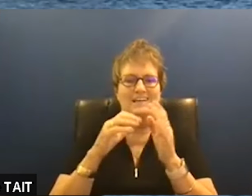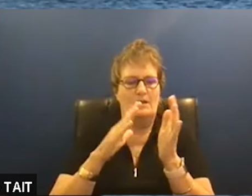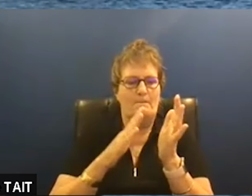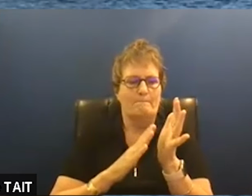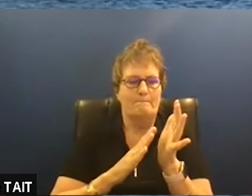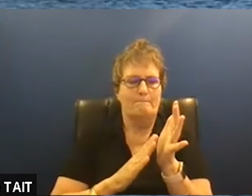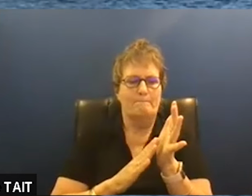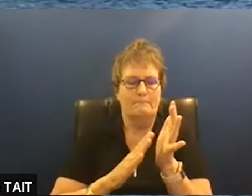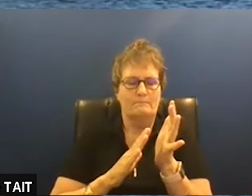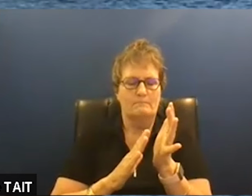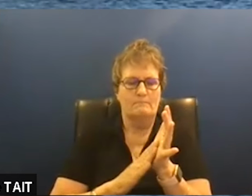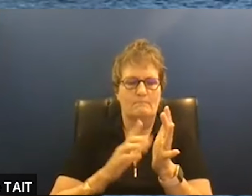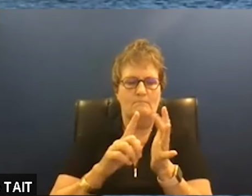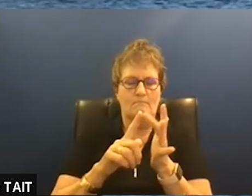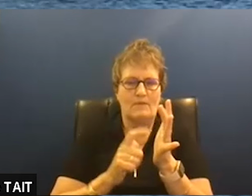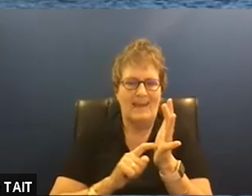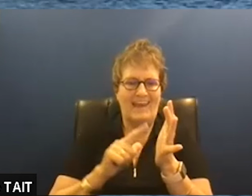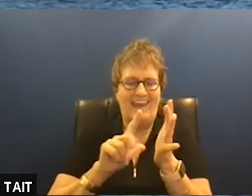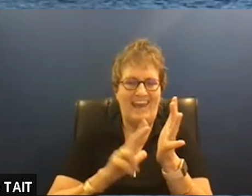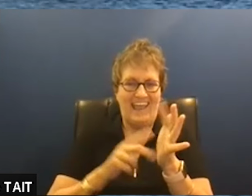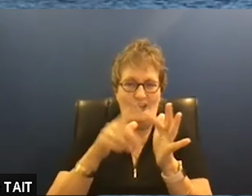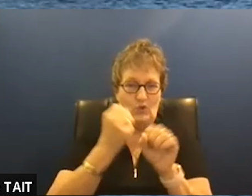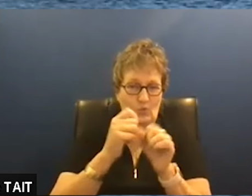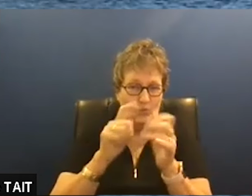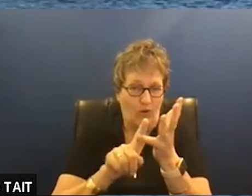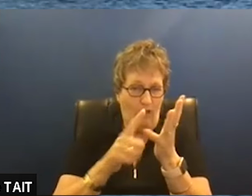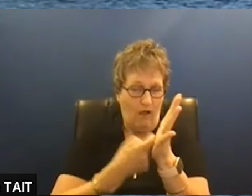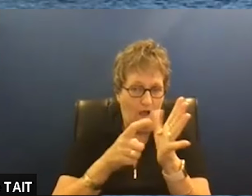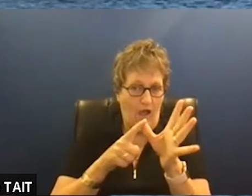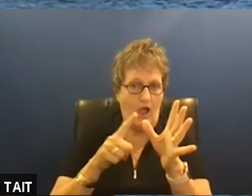the UNSW Art and Design.